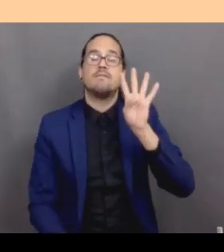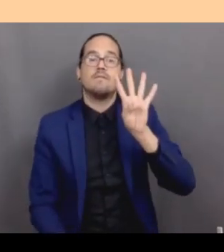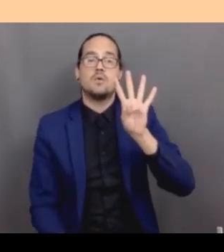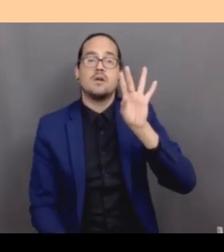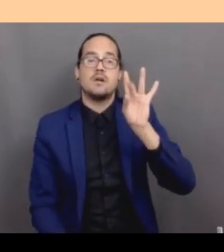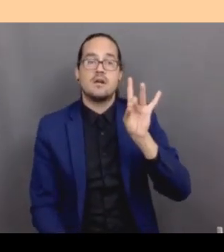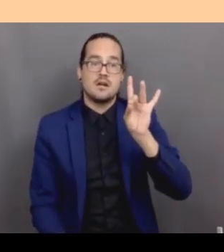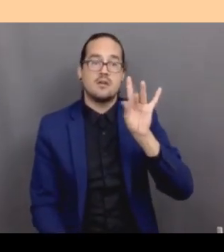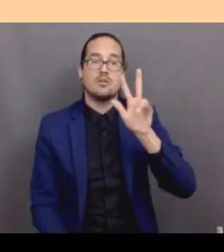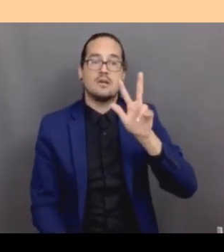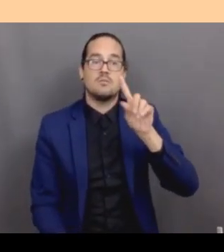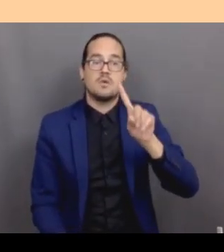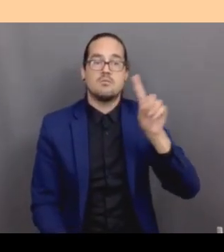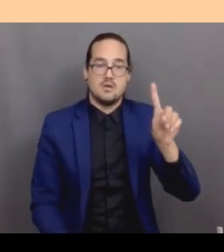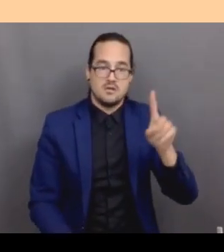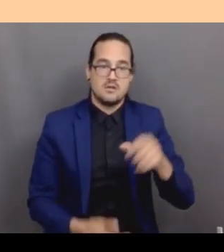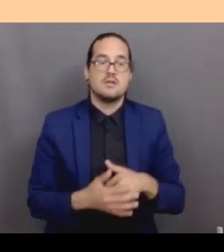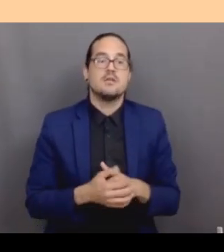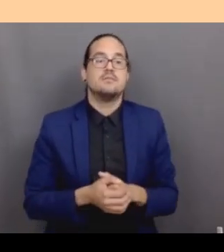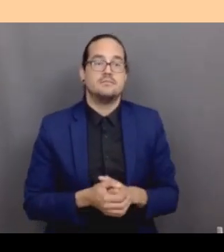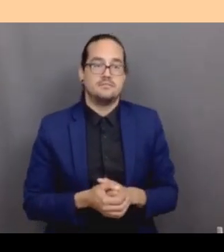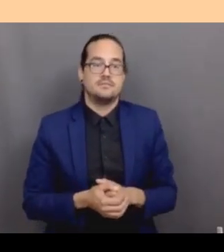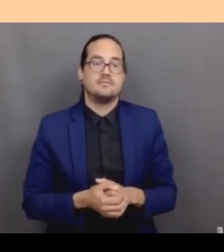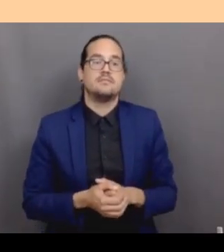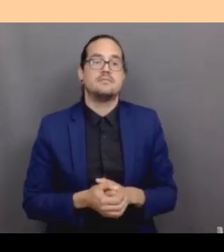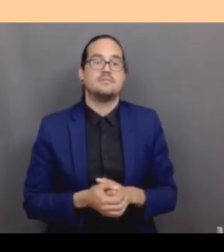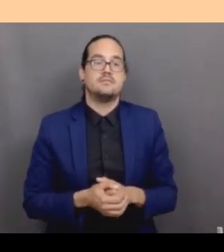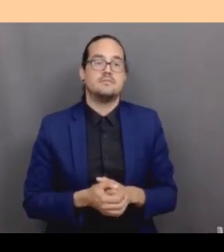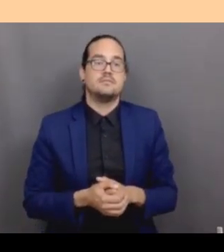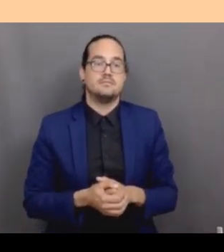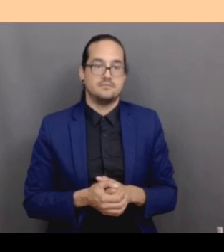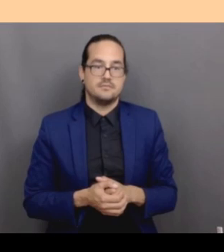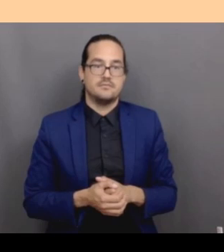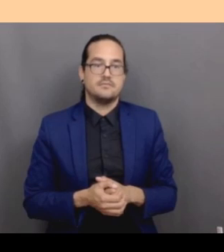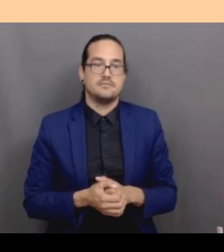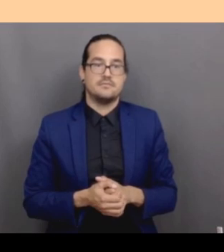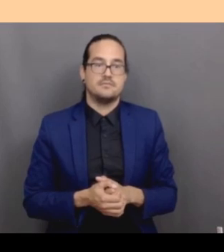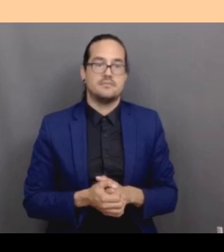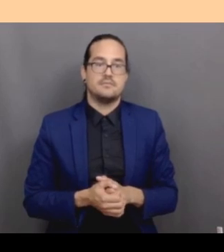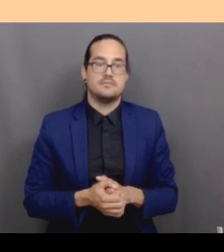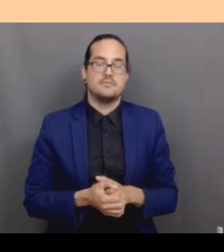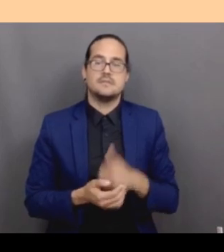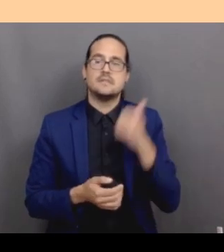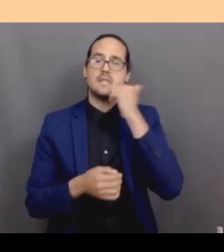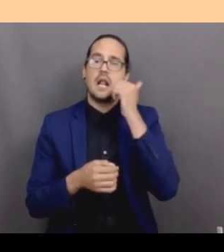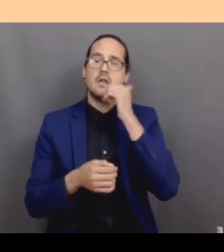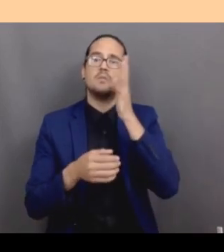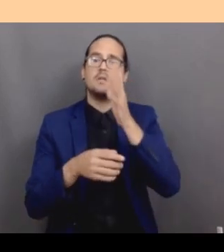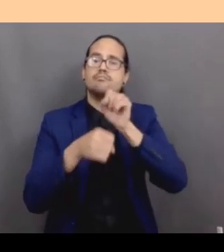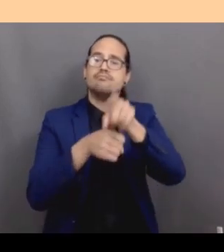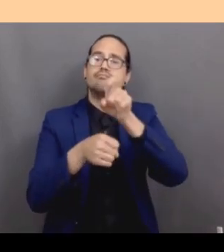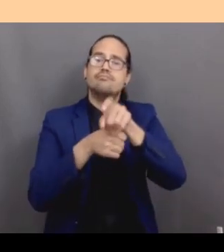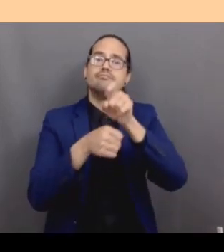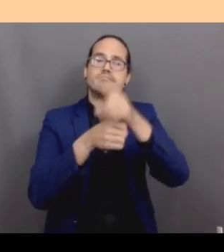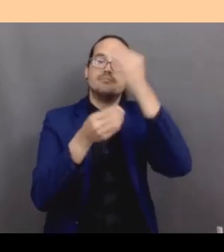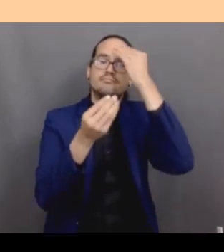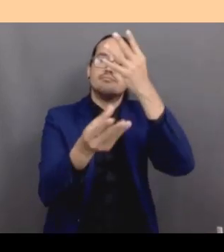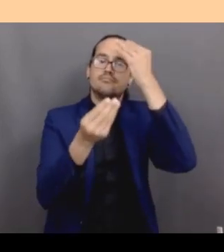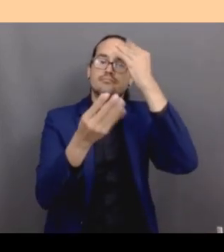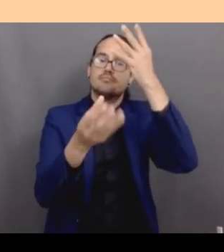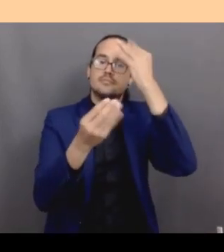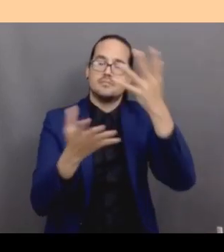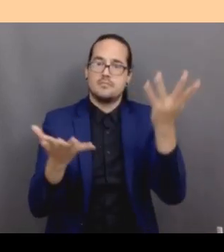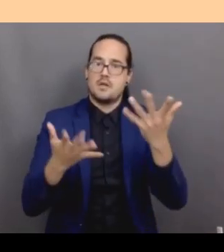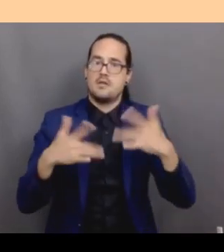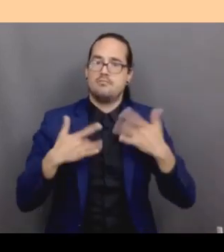468-311. And you'll receive a daily update from Dr. Lisa and Dr. Matt themselves every day. So again, thank you for watching. We